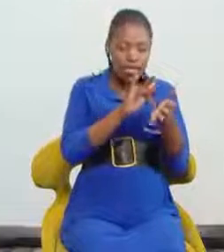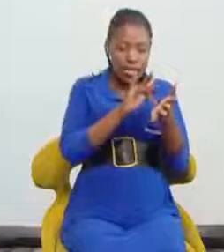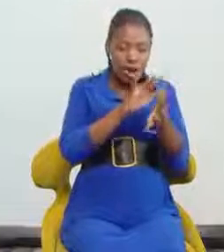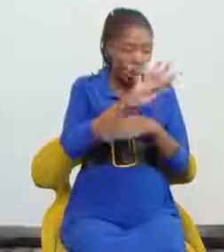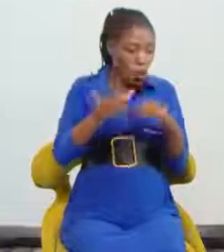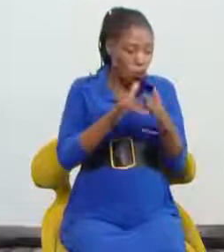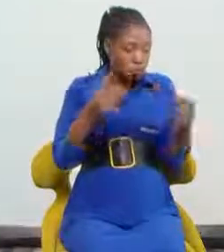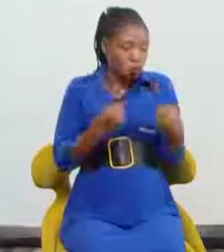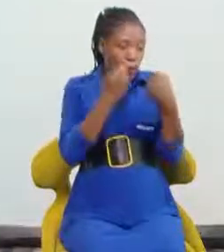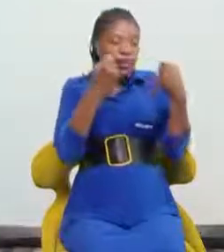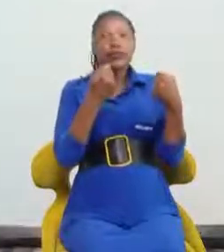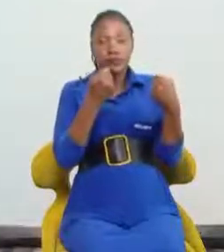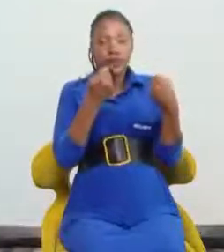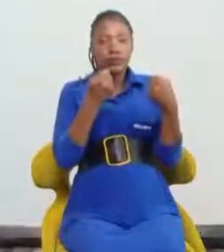sudden,